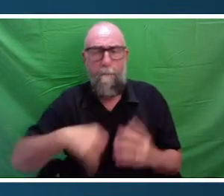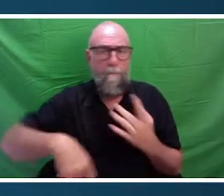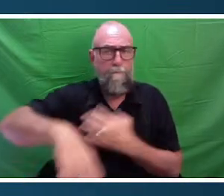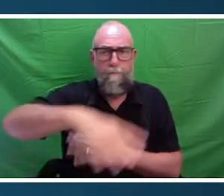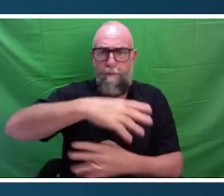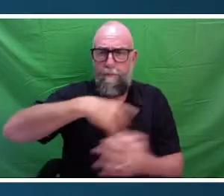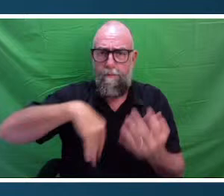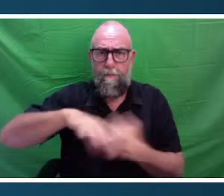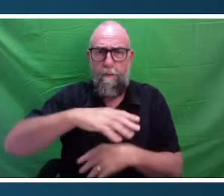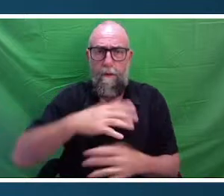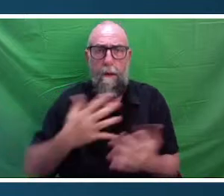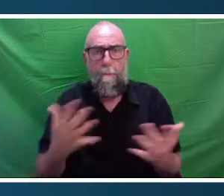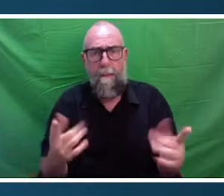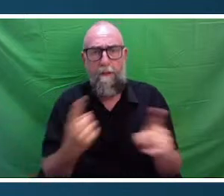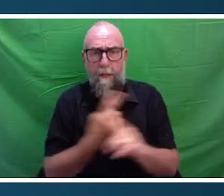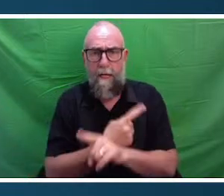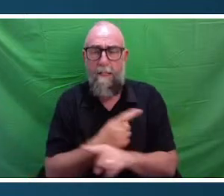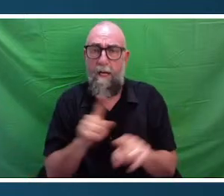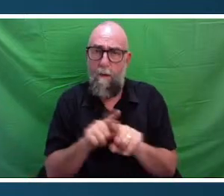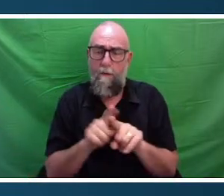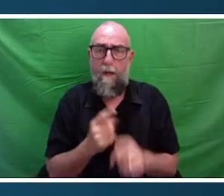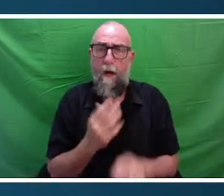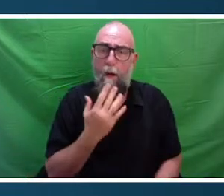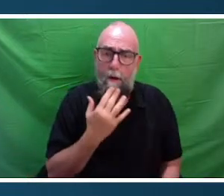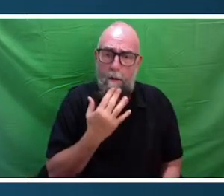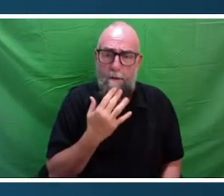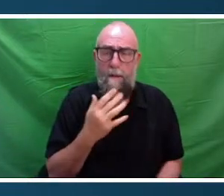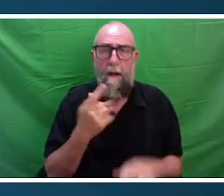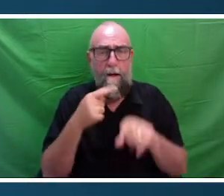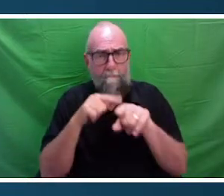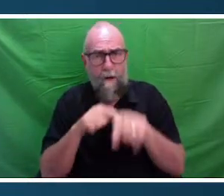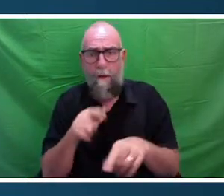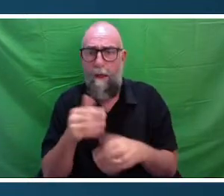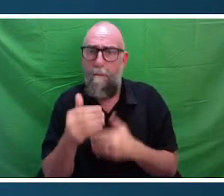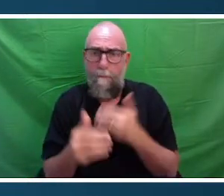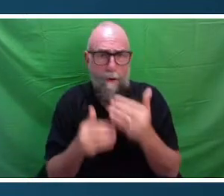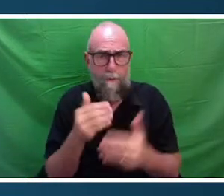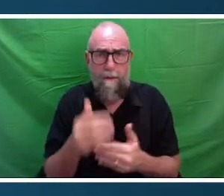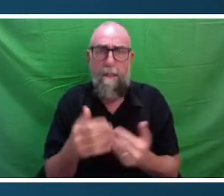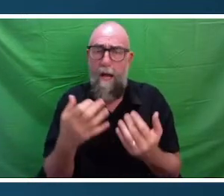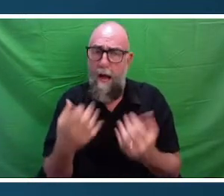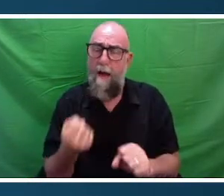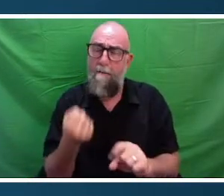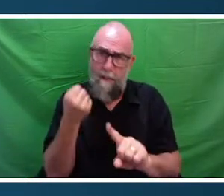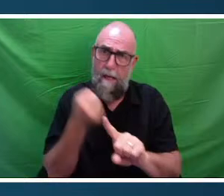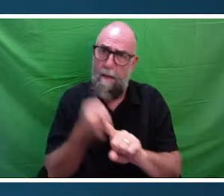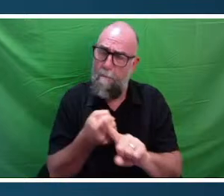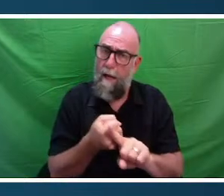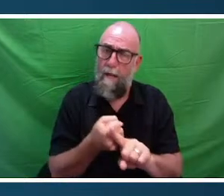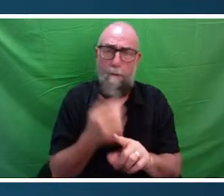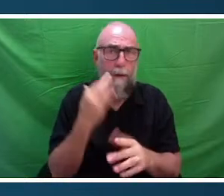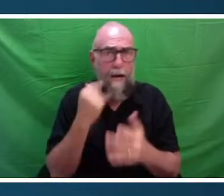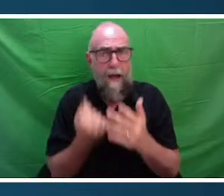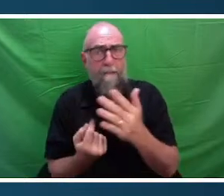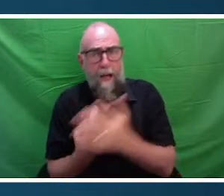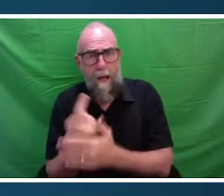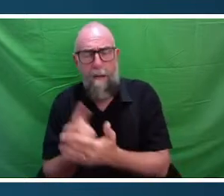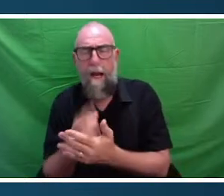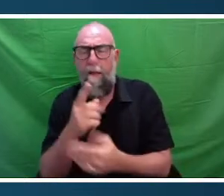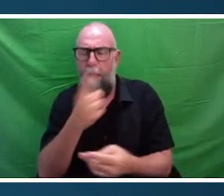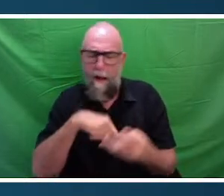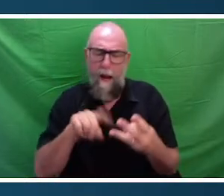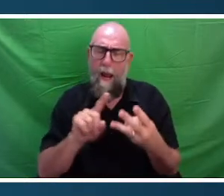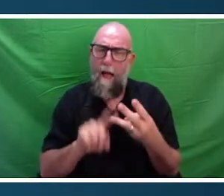and social change is a process that does have effects as it happens. And also the last one was on